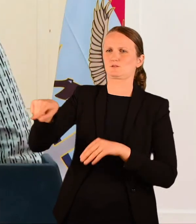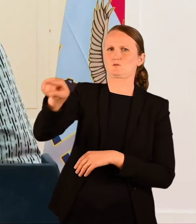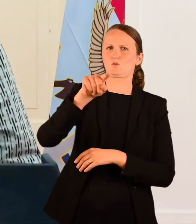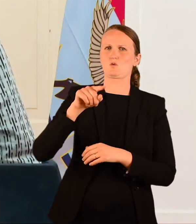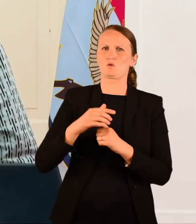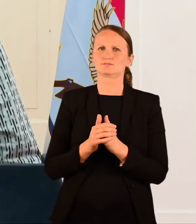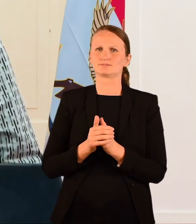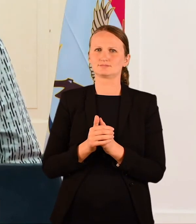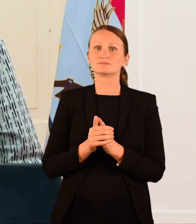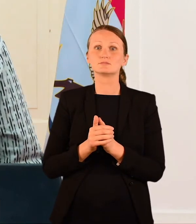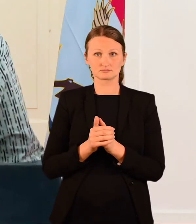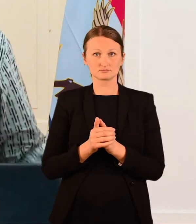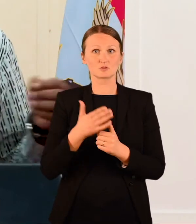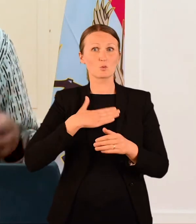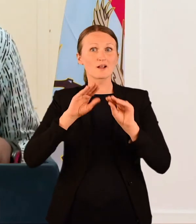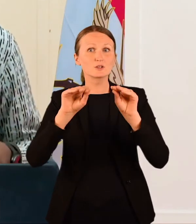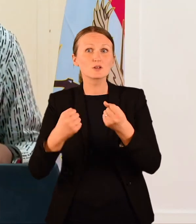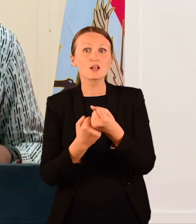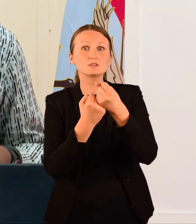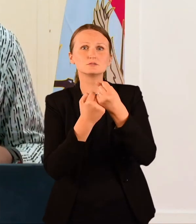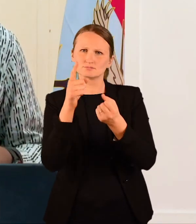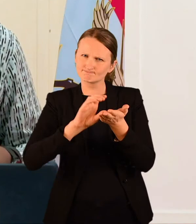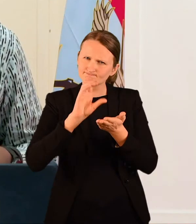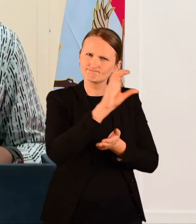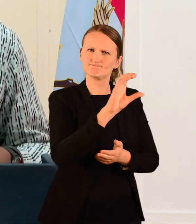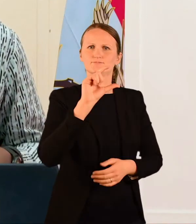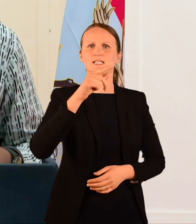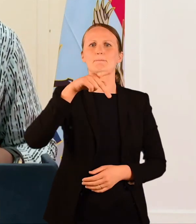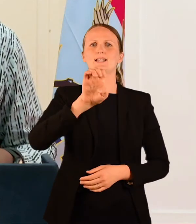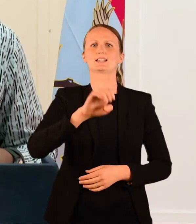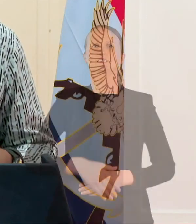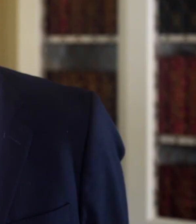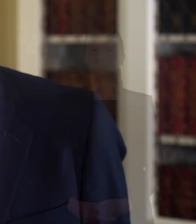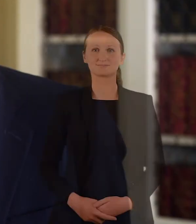Fund education, fund